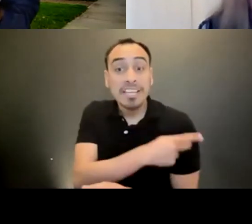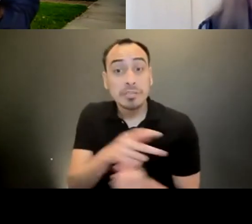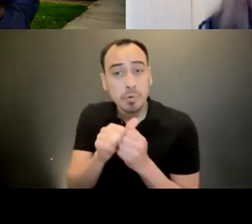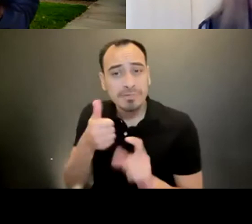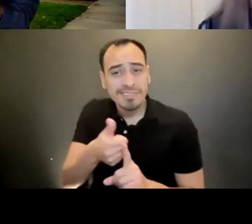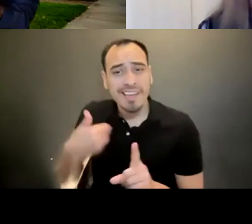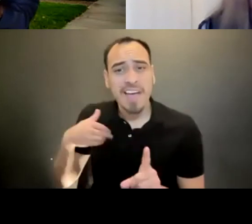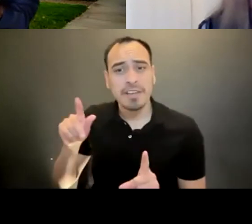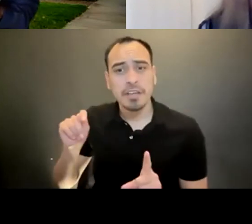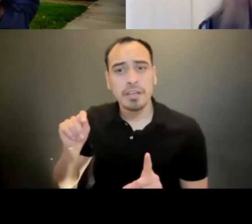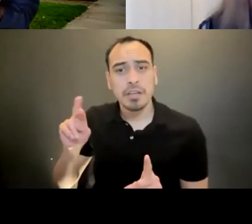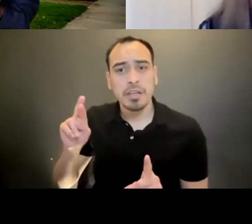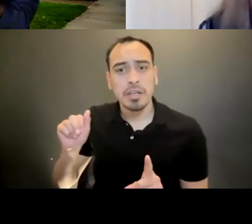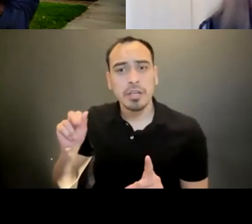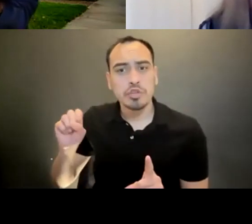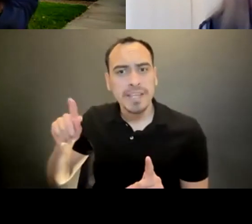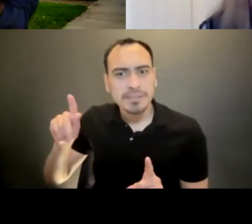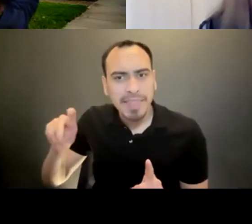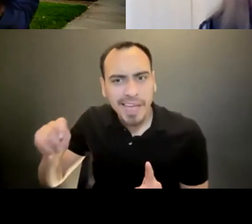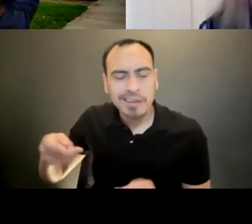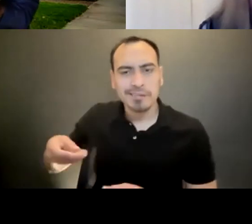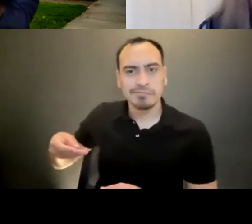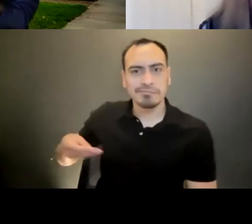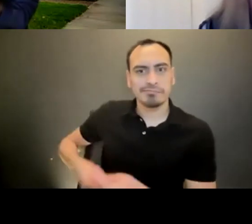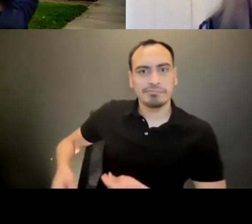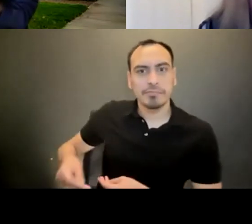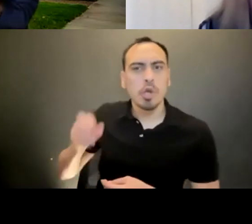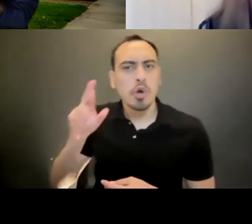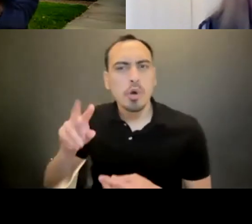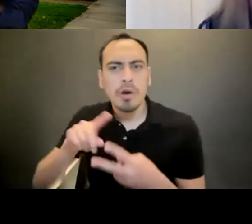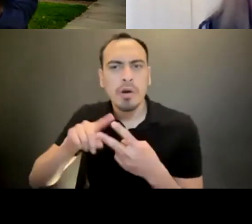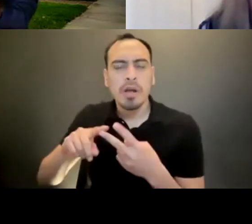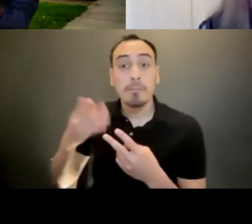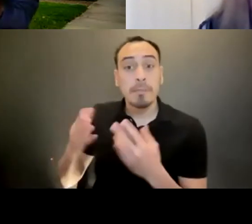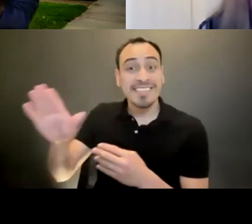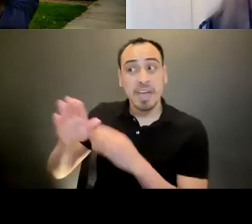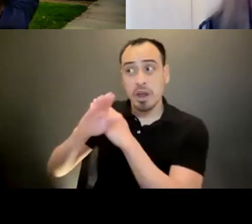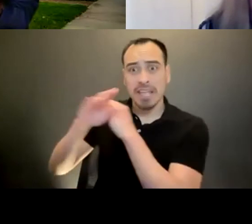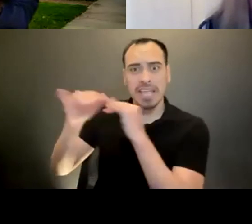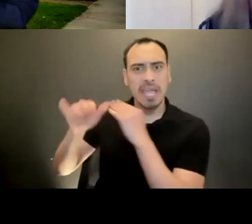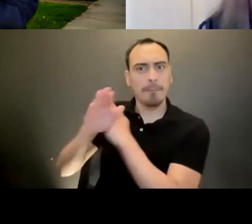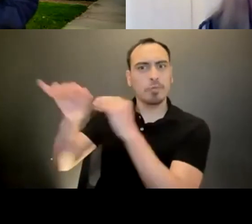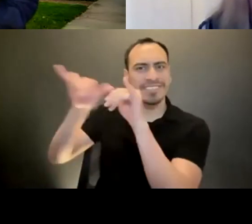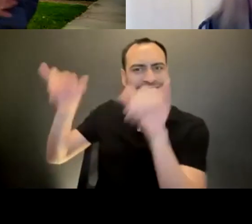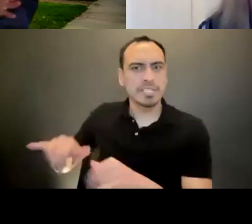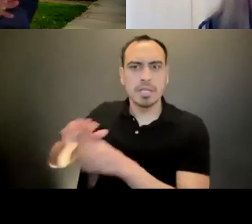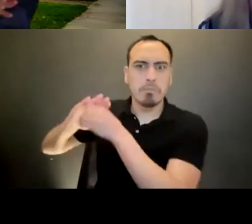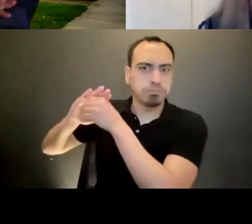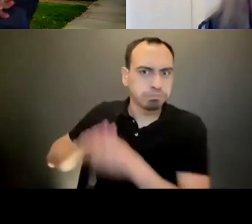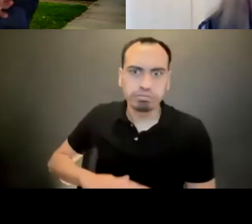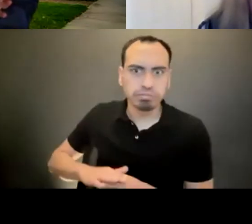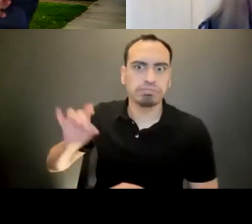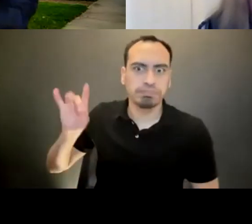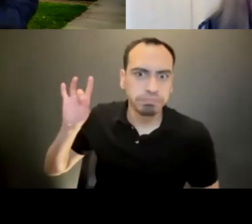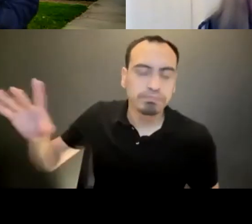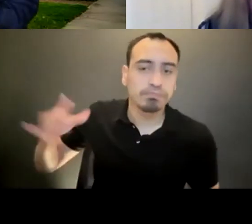patients with malignancies that are severely immunosuppressed. Those people were not included